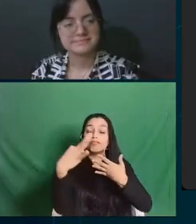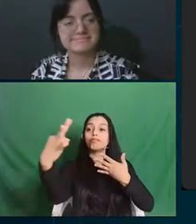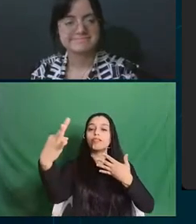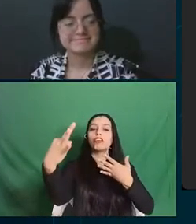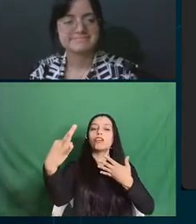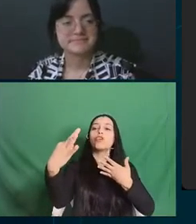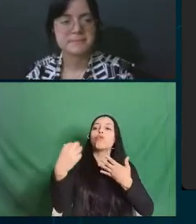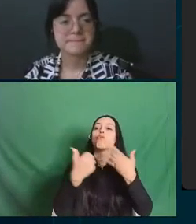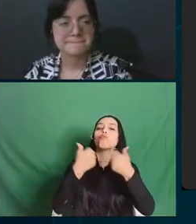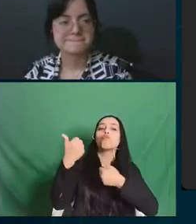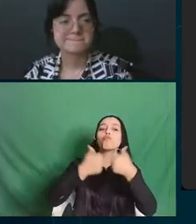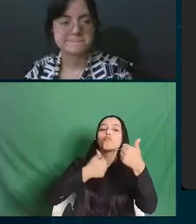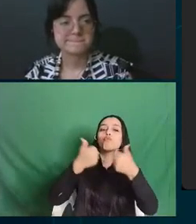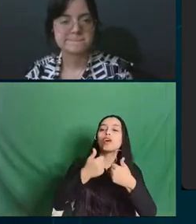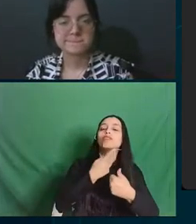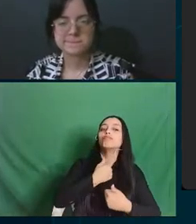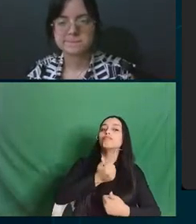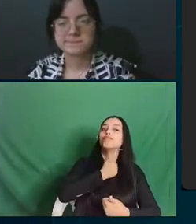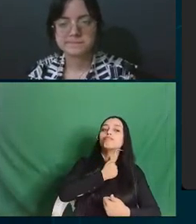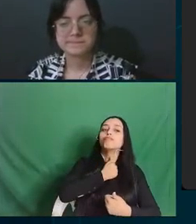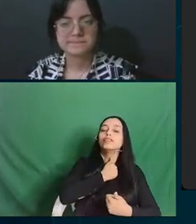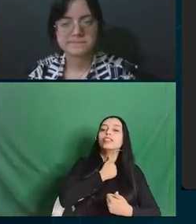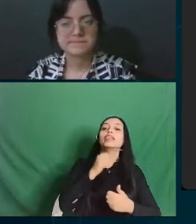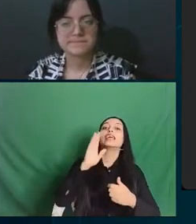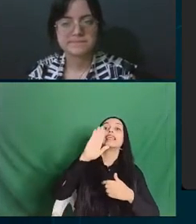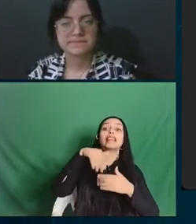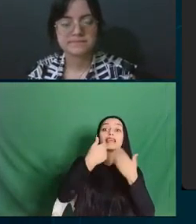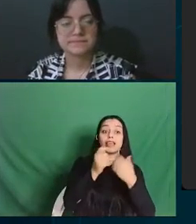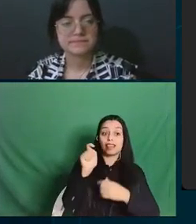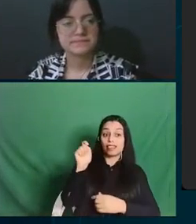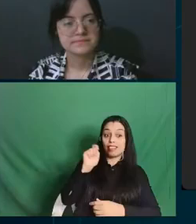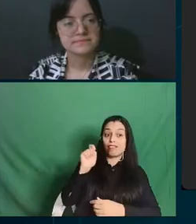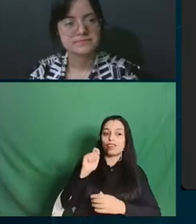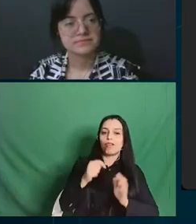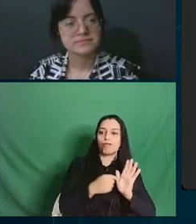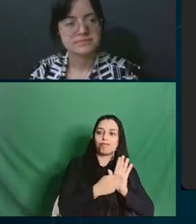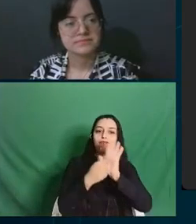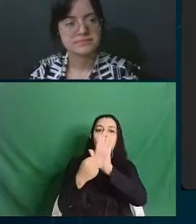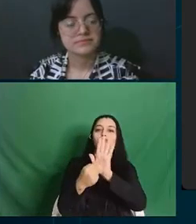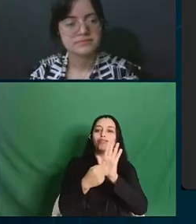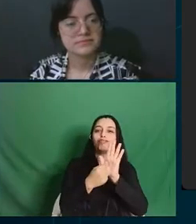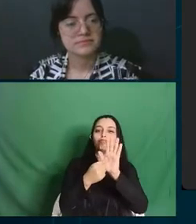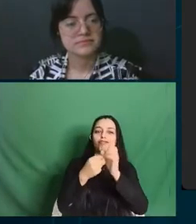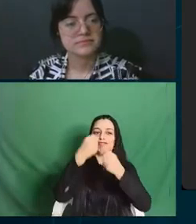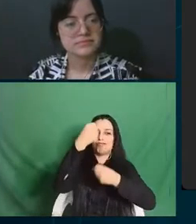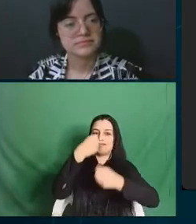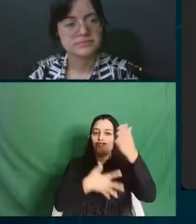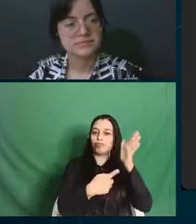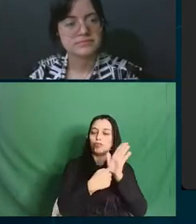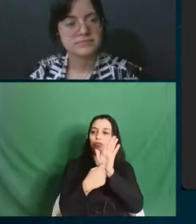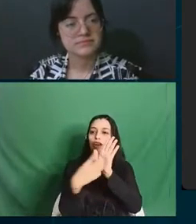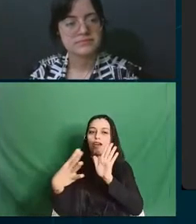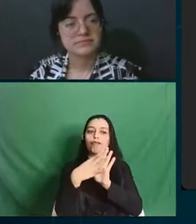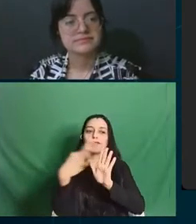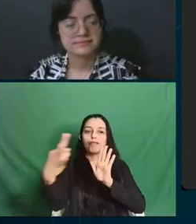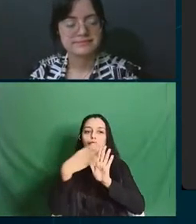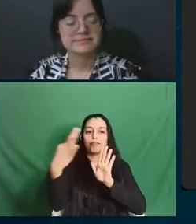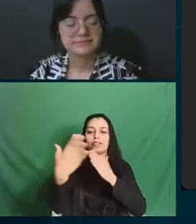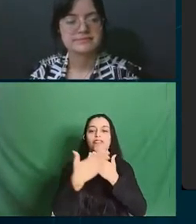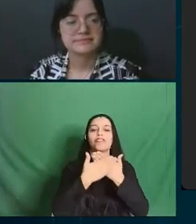then serve up and they can refine, you know, how many people like adventure movies, how many people like